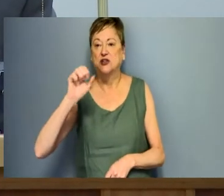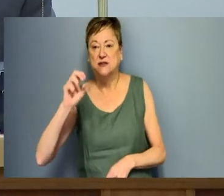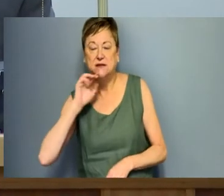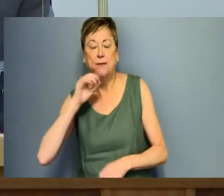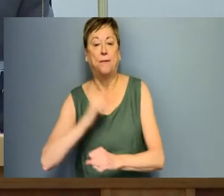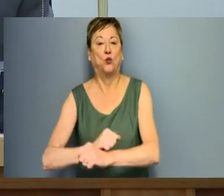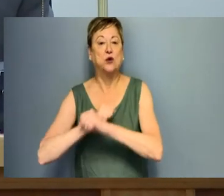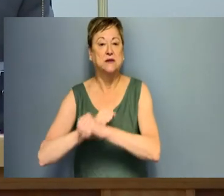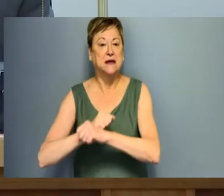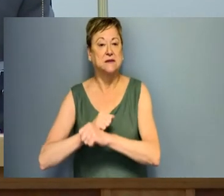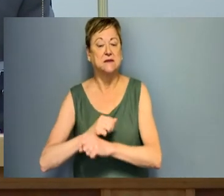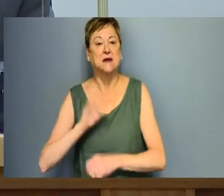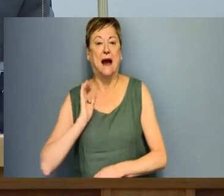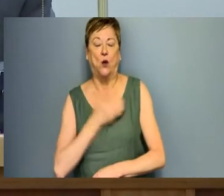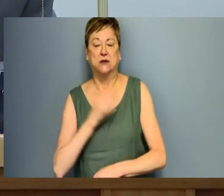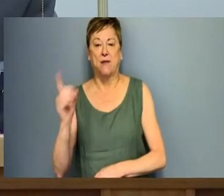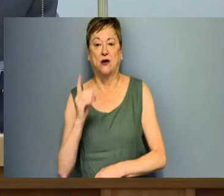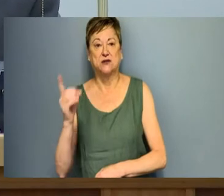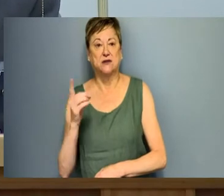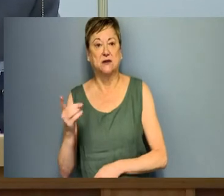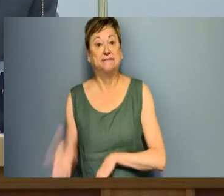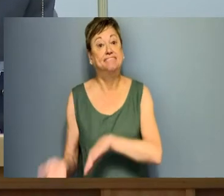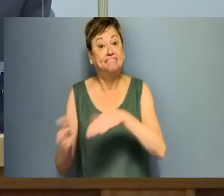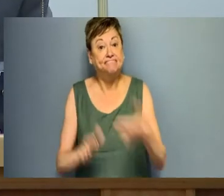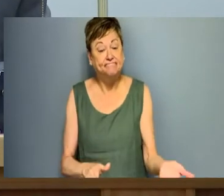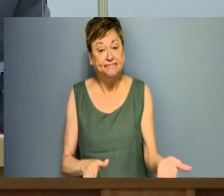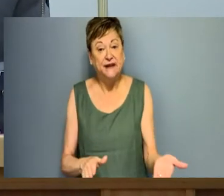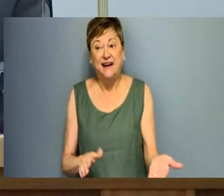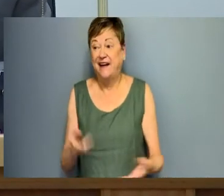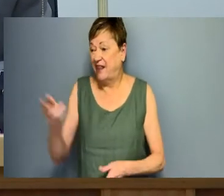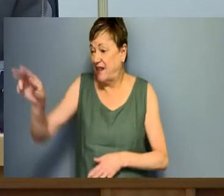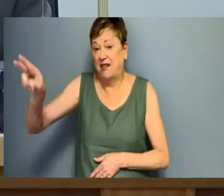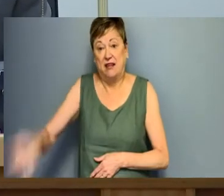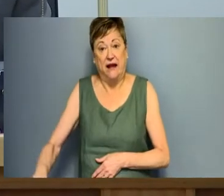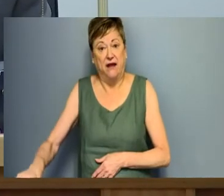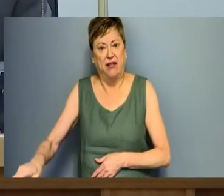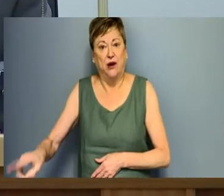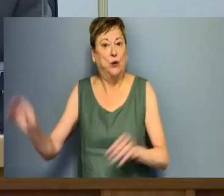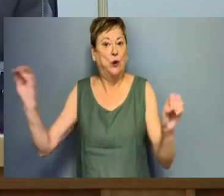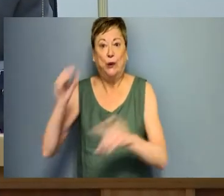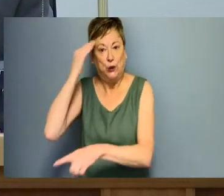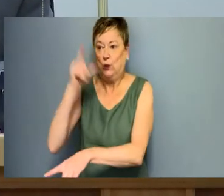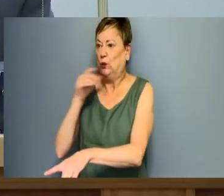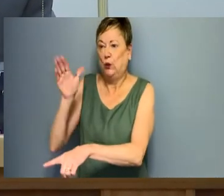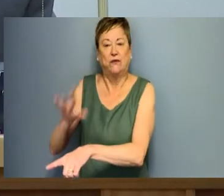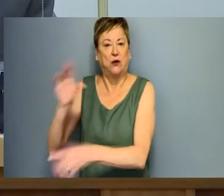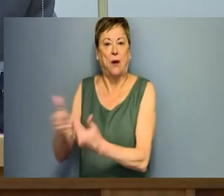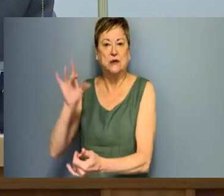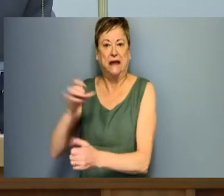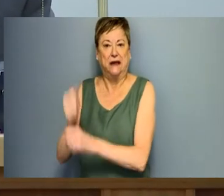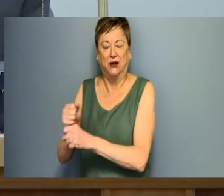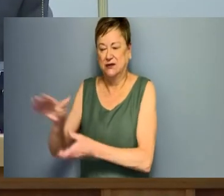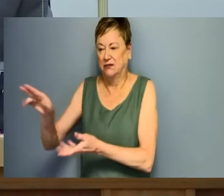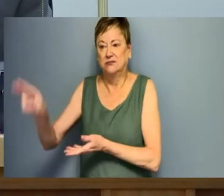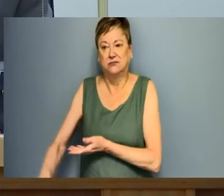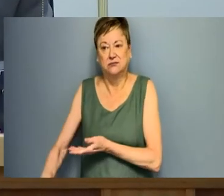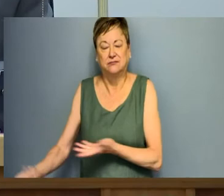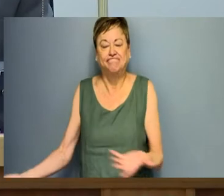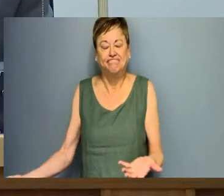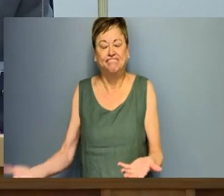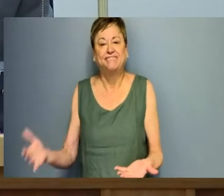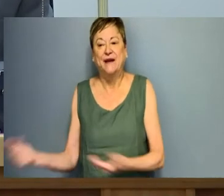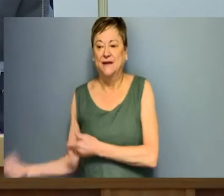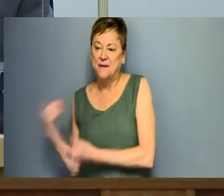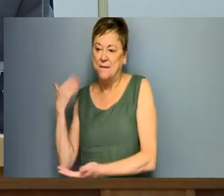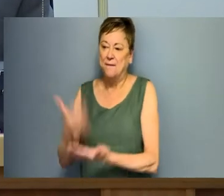life, and then lay anonymous for almost 80 years. And when he came home, how